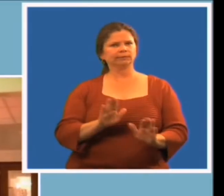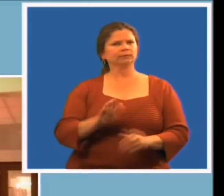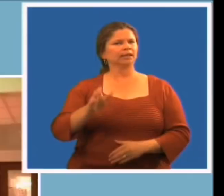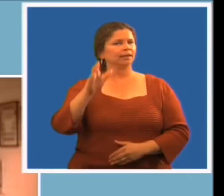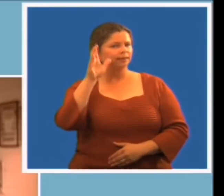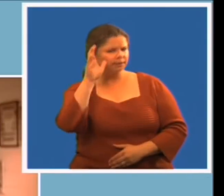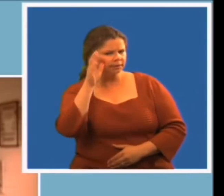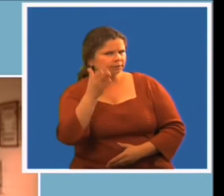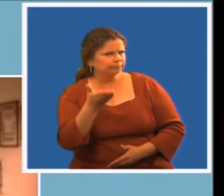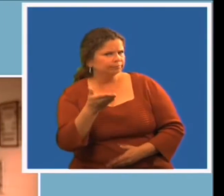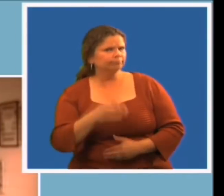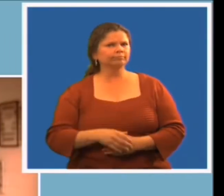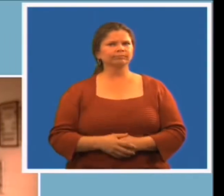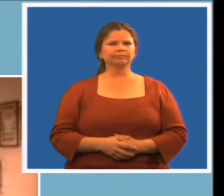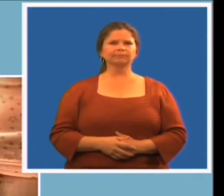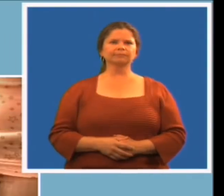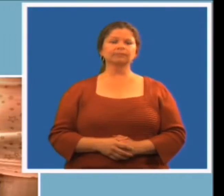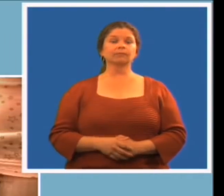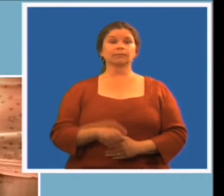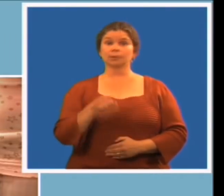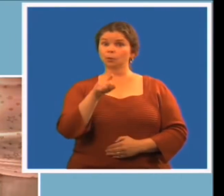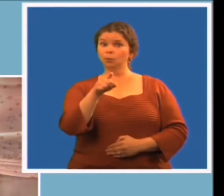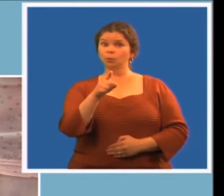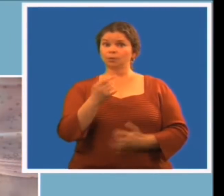and listen carefully.